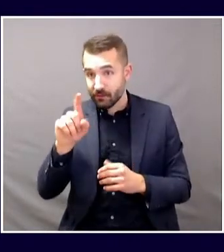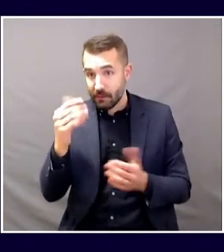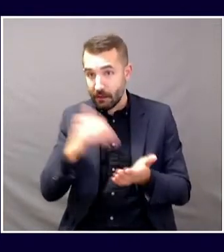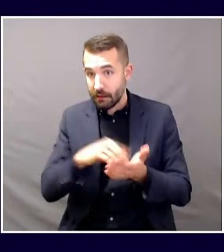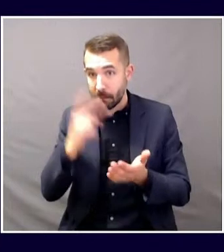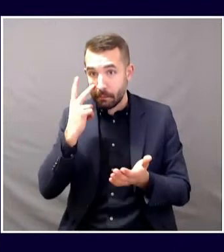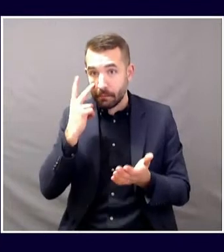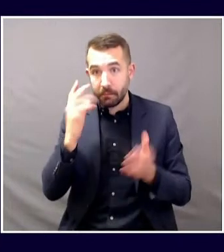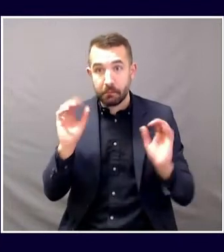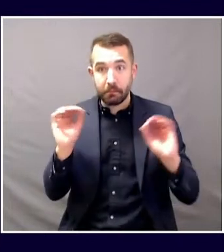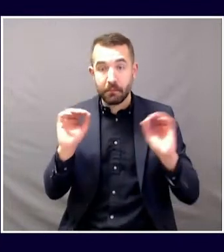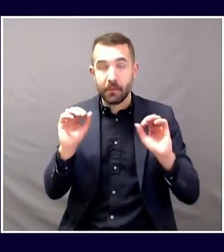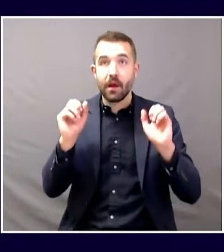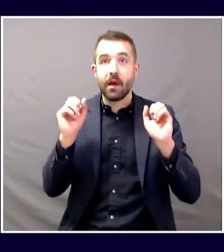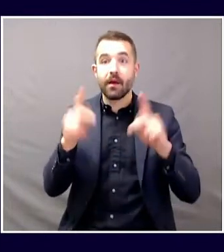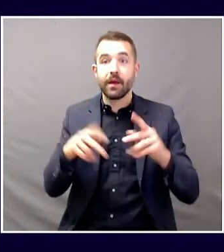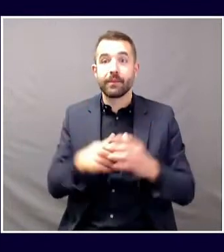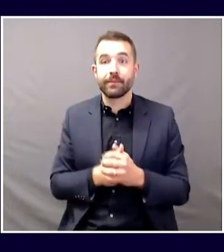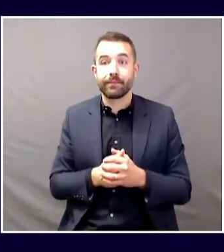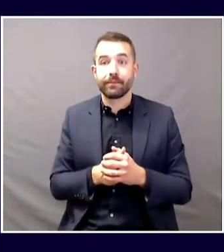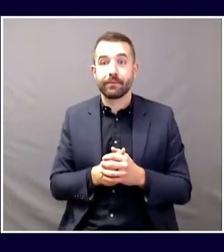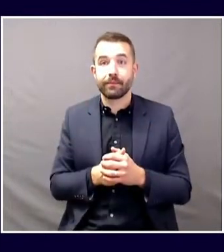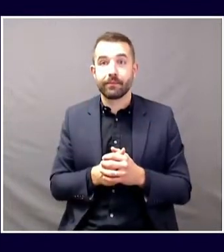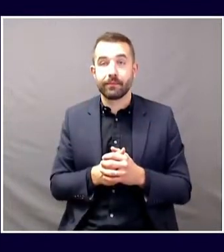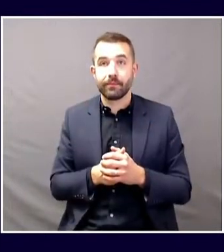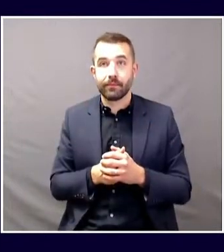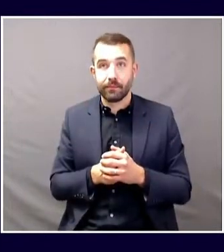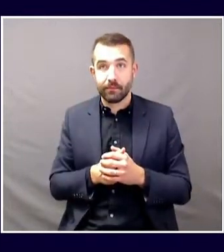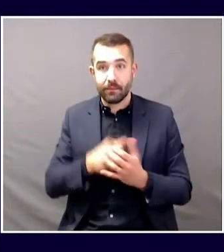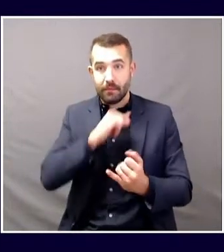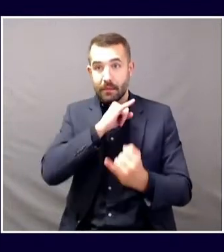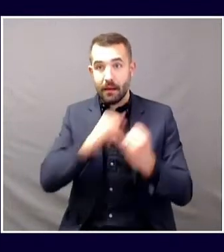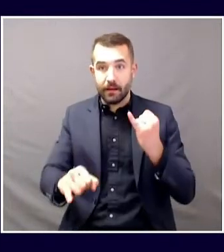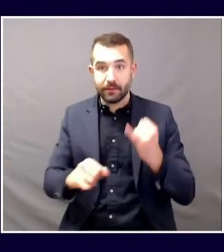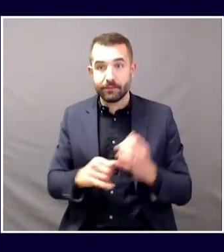Okay, well, to round us out for the evening, afternoon, I'm going to go to Patrick Whittle.